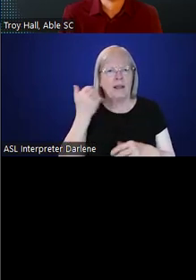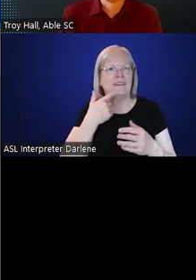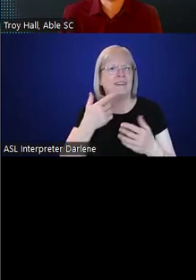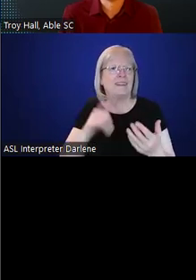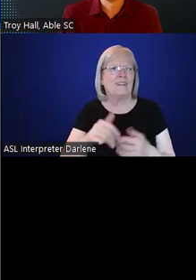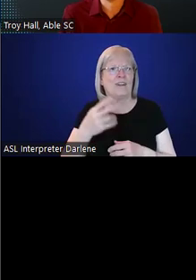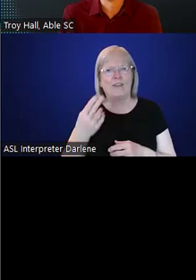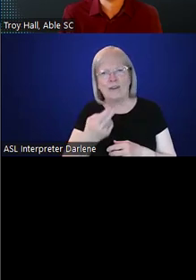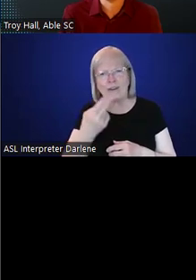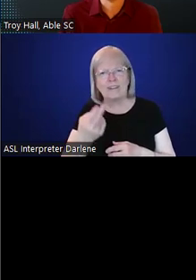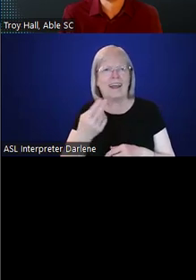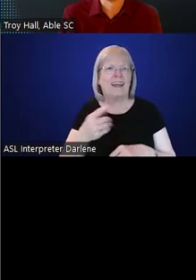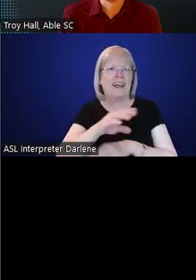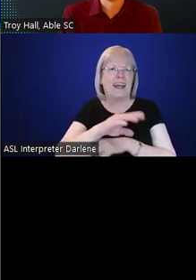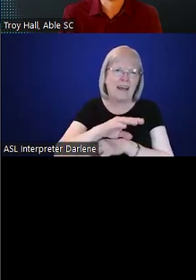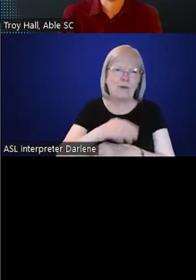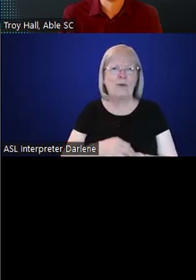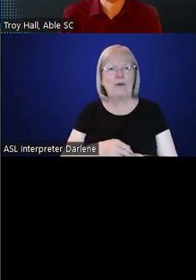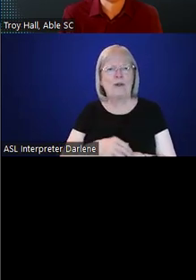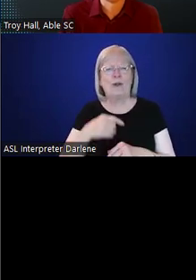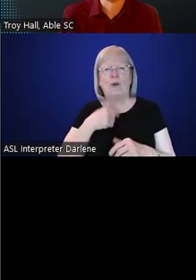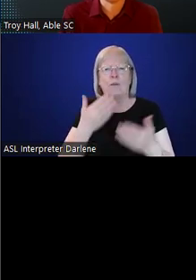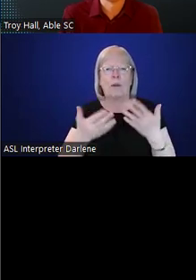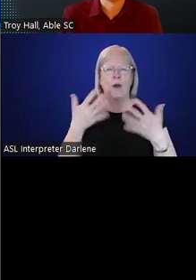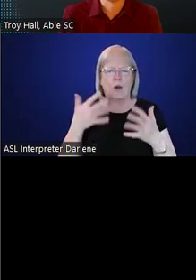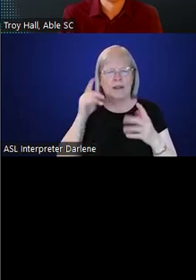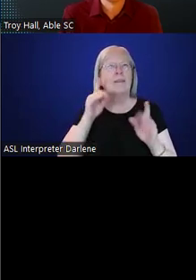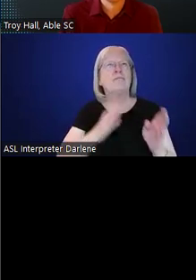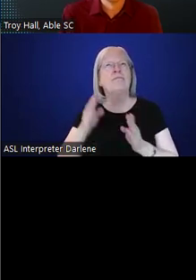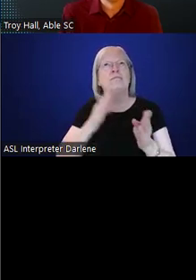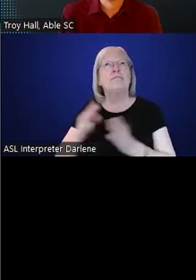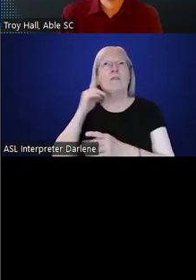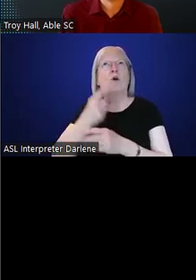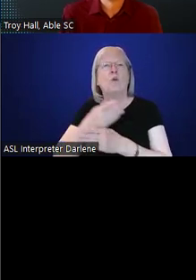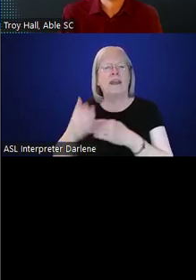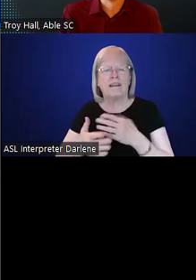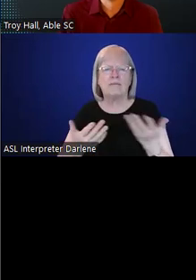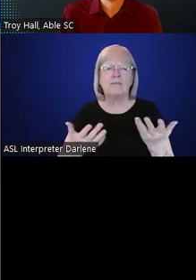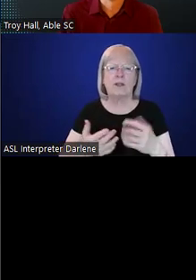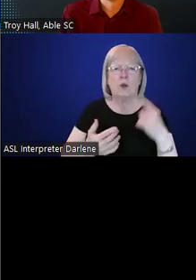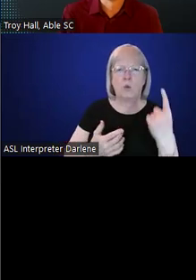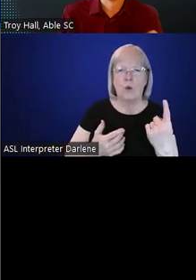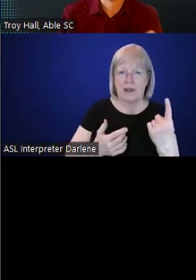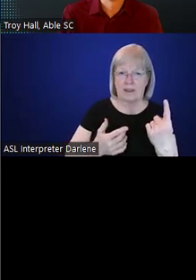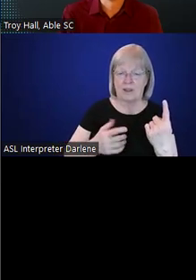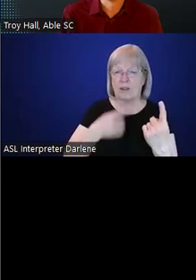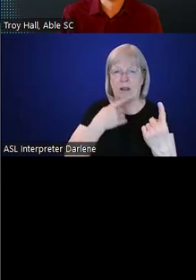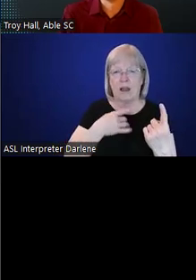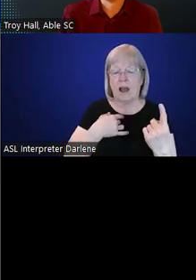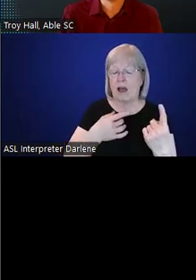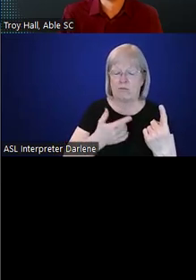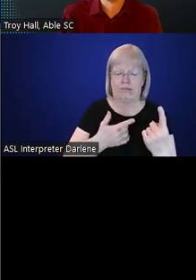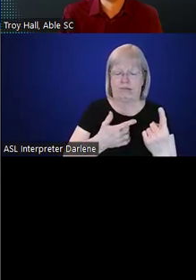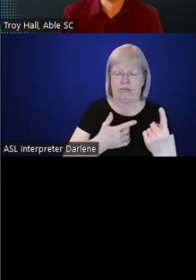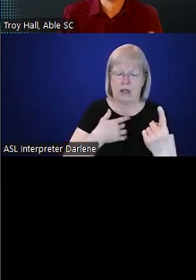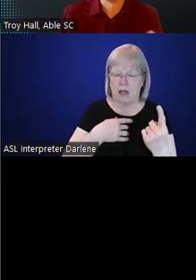Thursday. It's the afternoon. We're probably already thinking about weekend plans. How are we feeling? 1 being like, man, I am barely